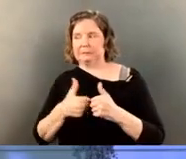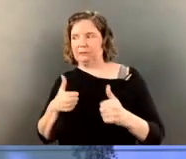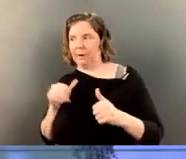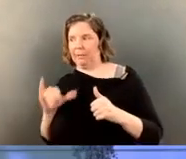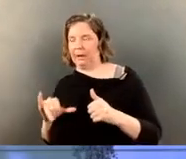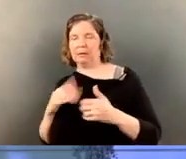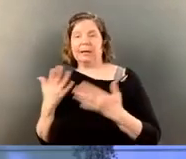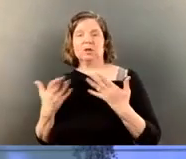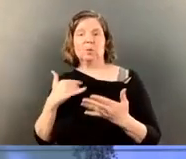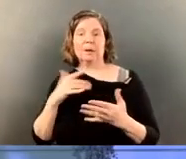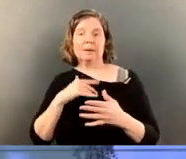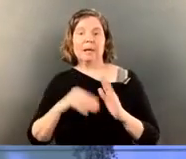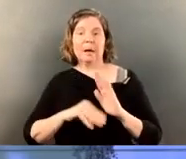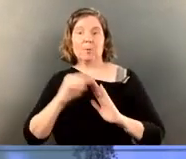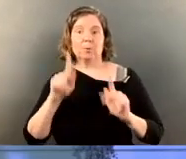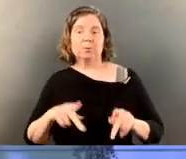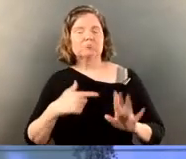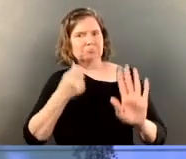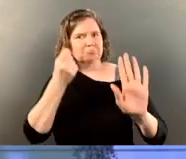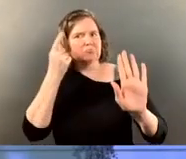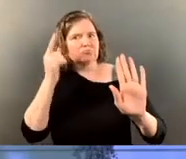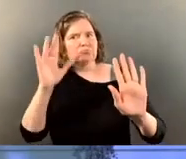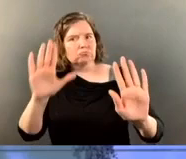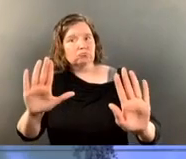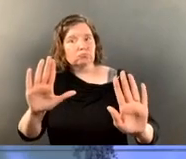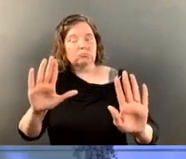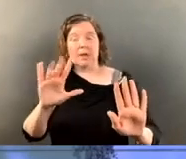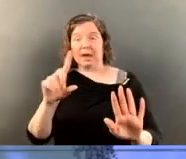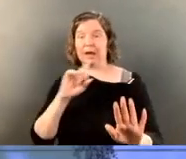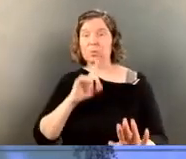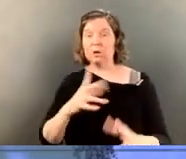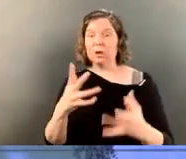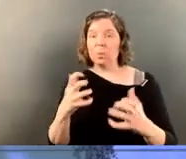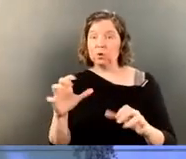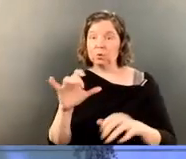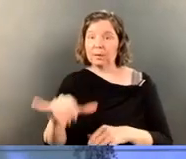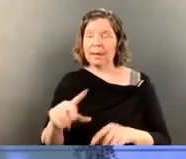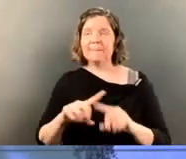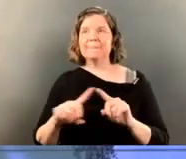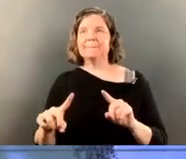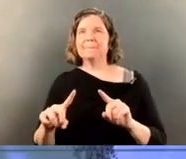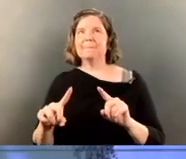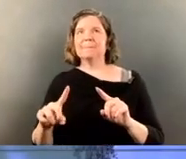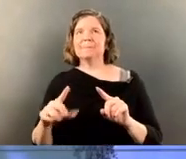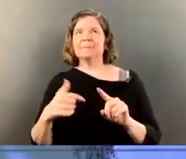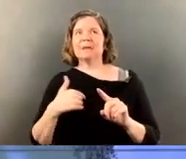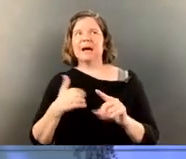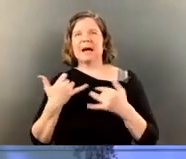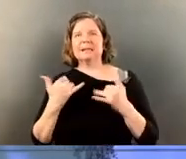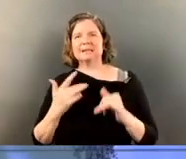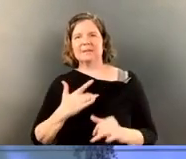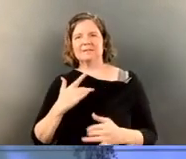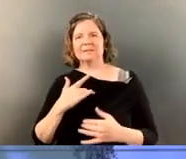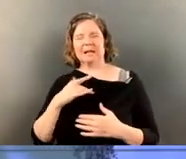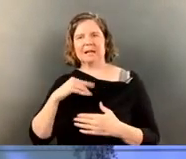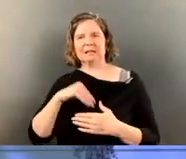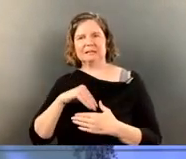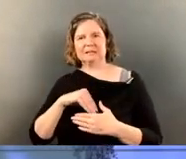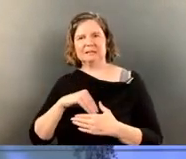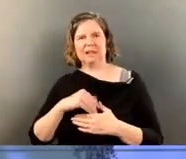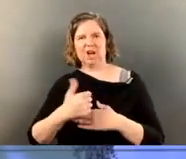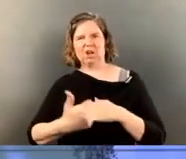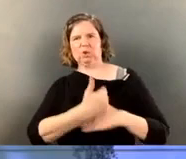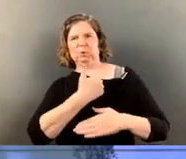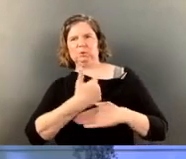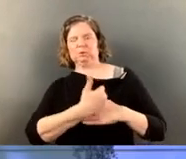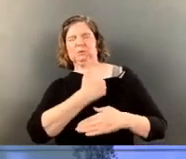those, right? Like you wanted to be a moral person. I get it. And it's like, I really wanted to do that, but I still felt accused by the